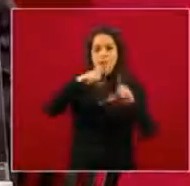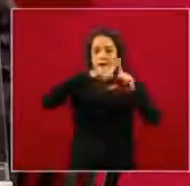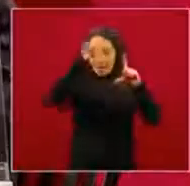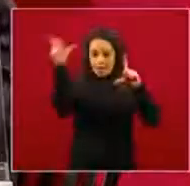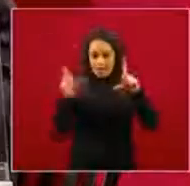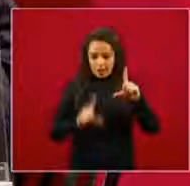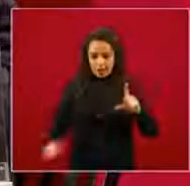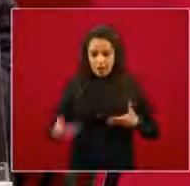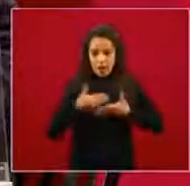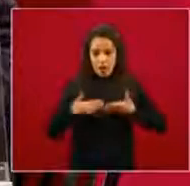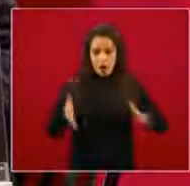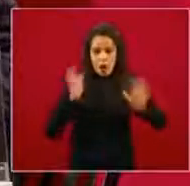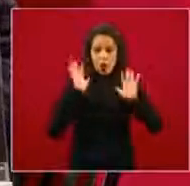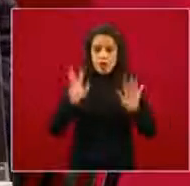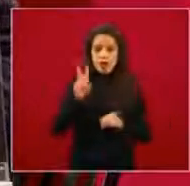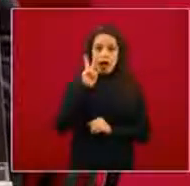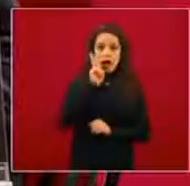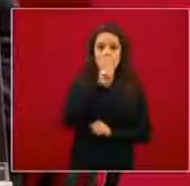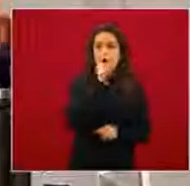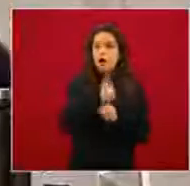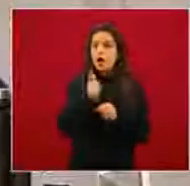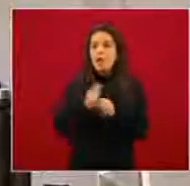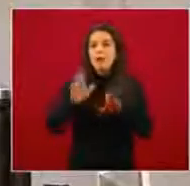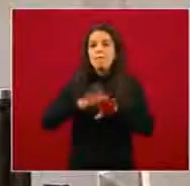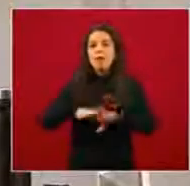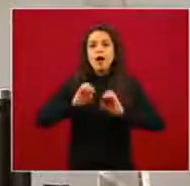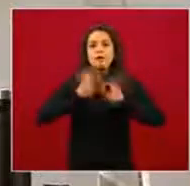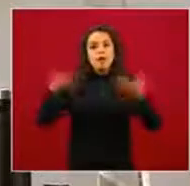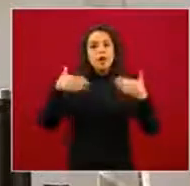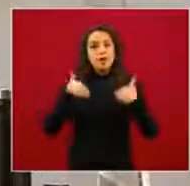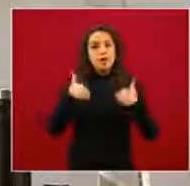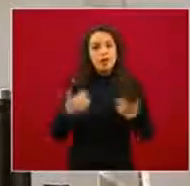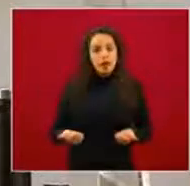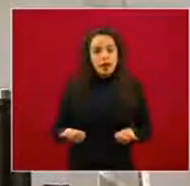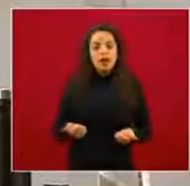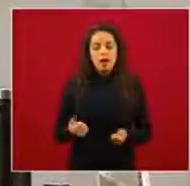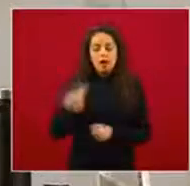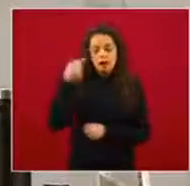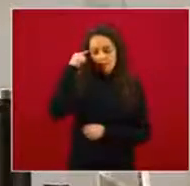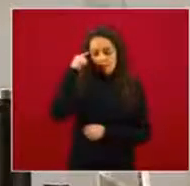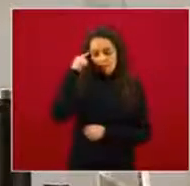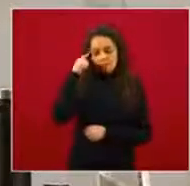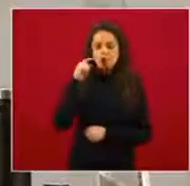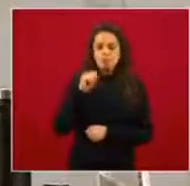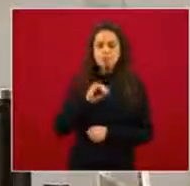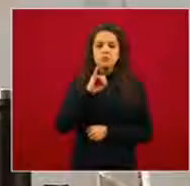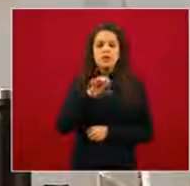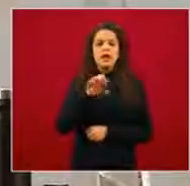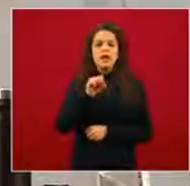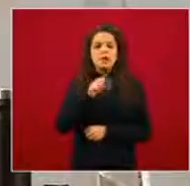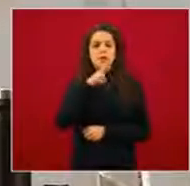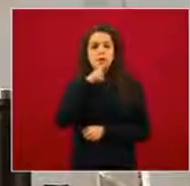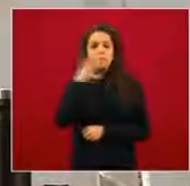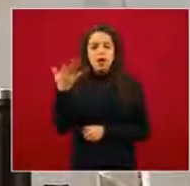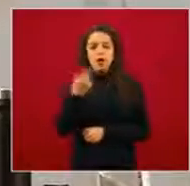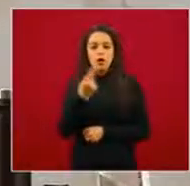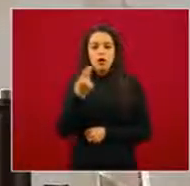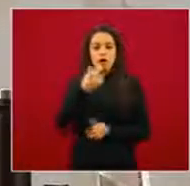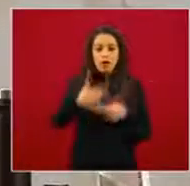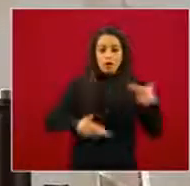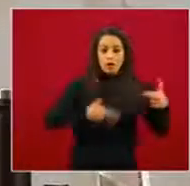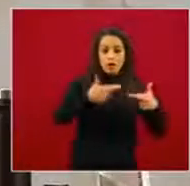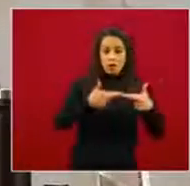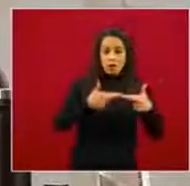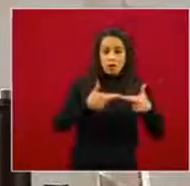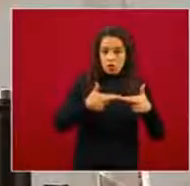this clear focalization, when we have epidemic asynchronity, we consider that the most important would be to have